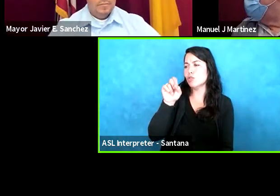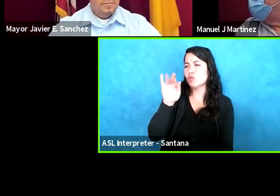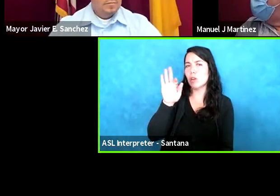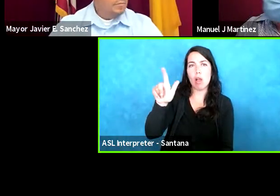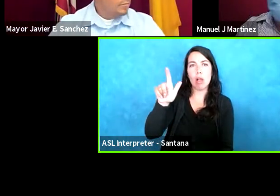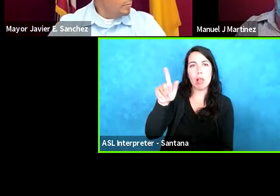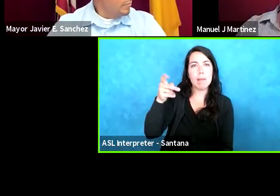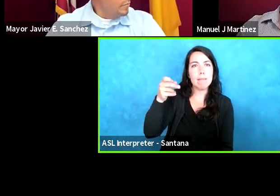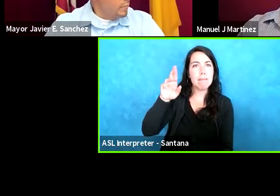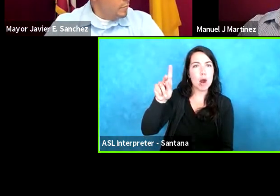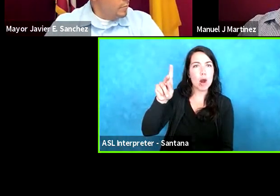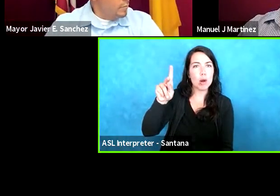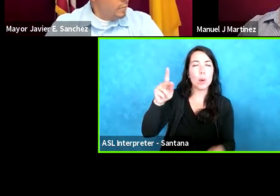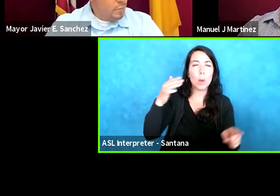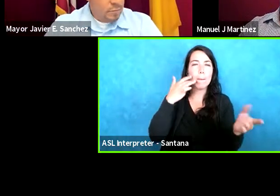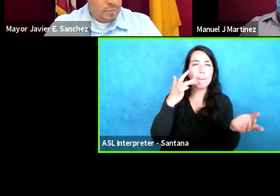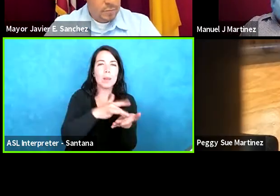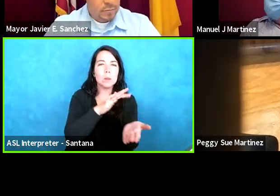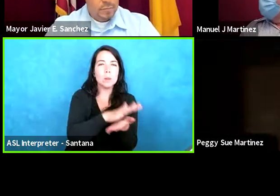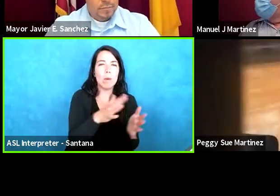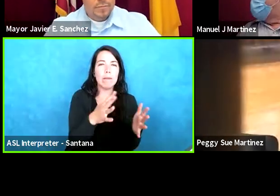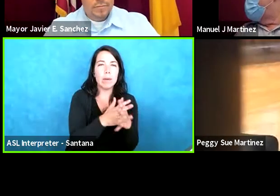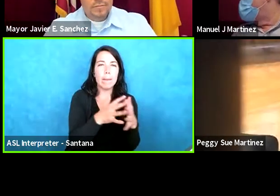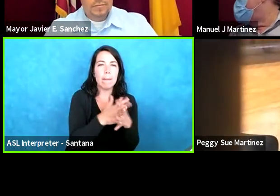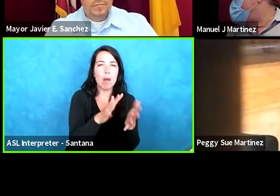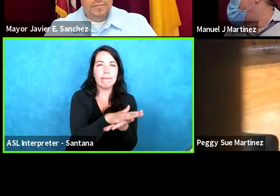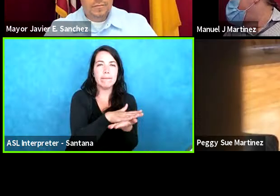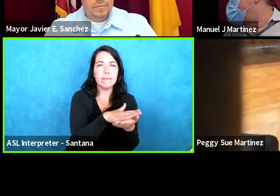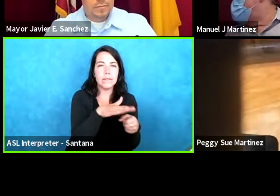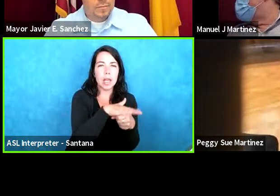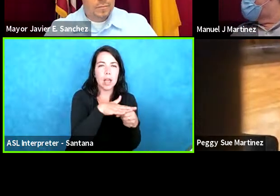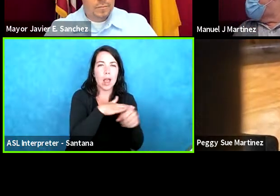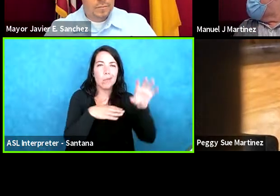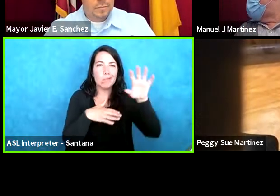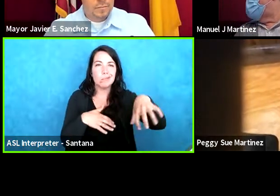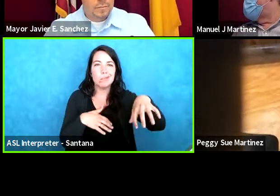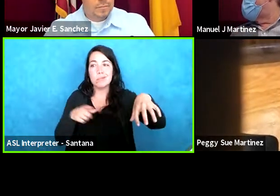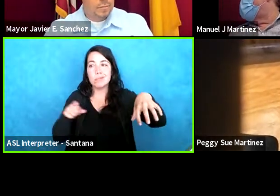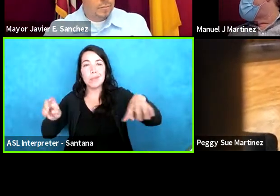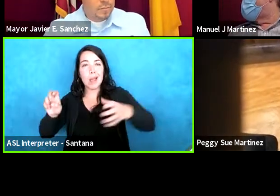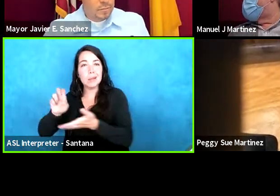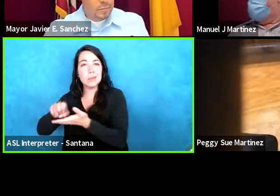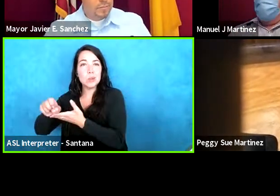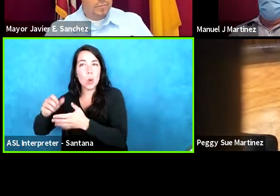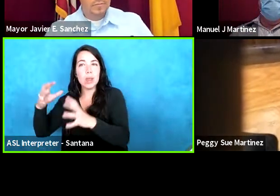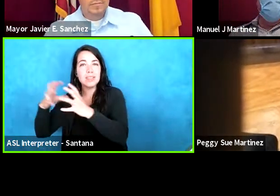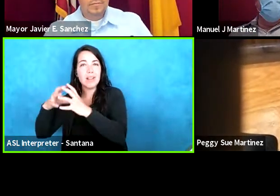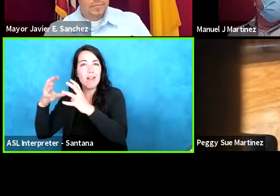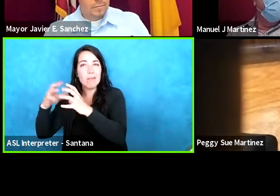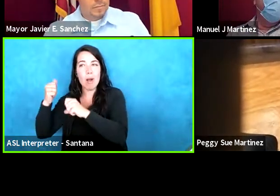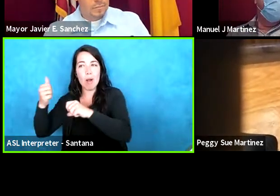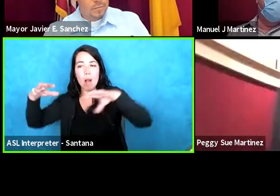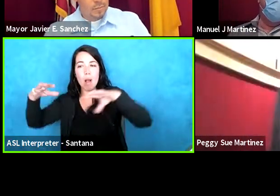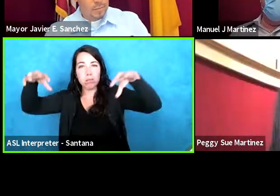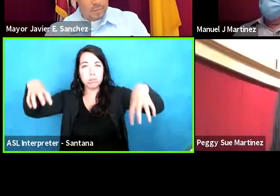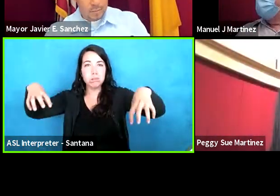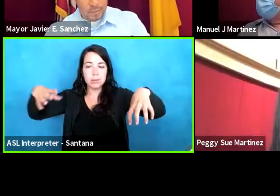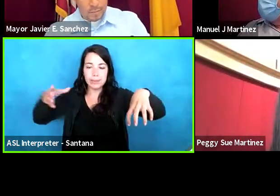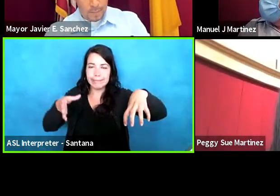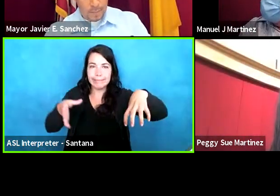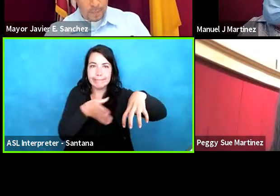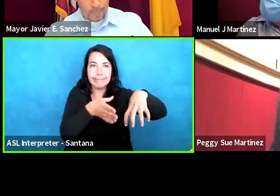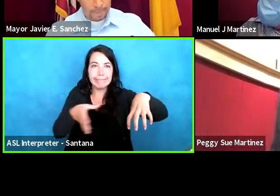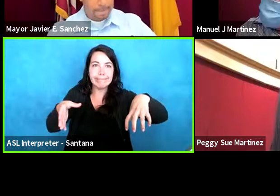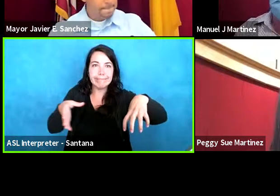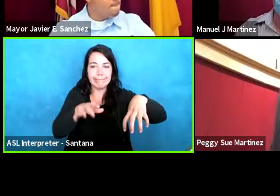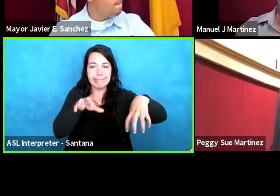the middle school football field and the Española City softball fields. We're looking at the highest point of elevation here